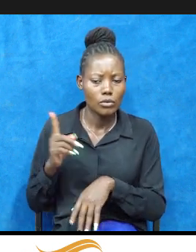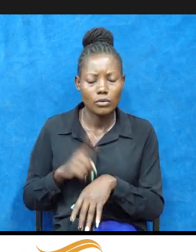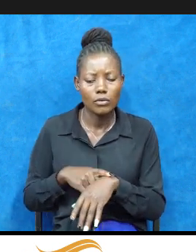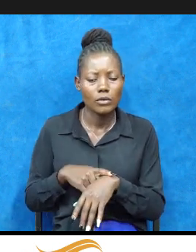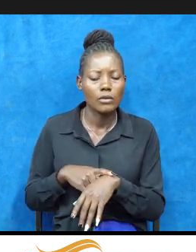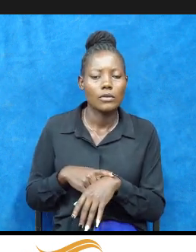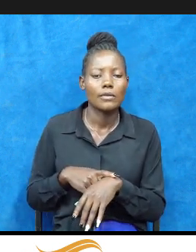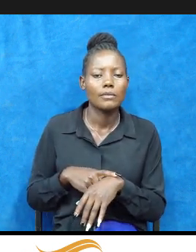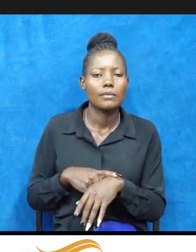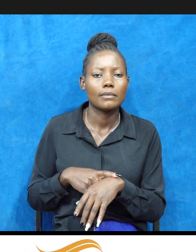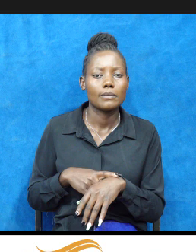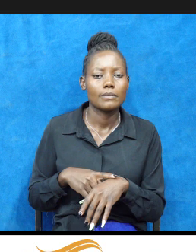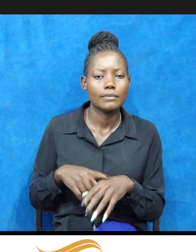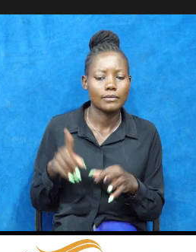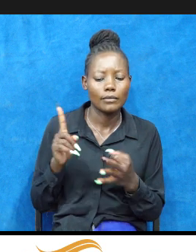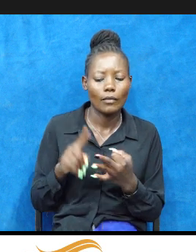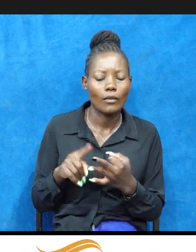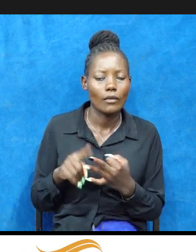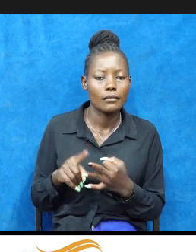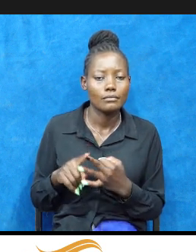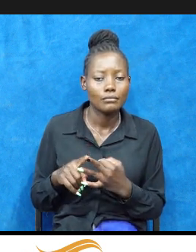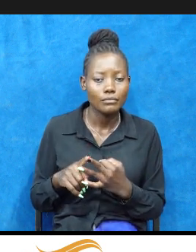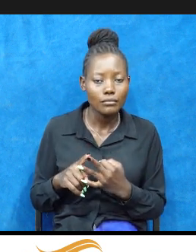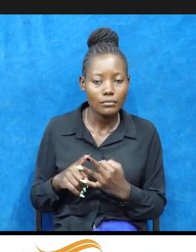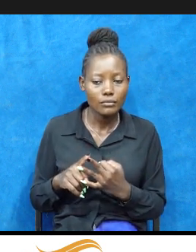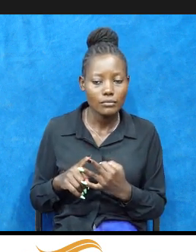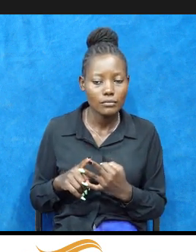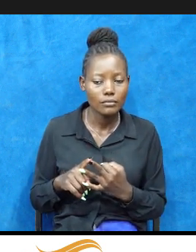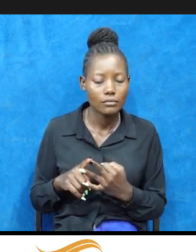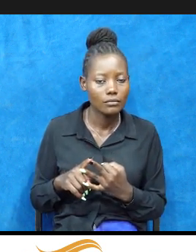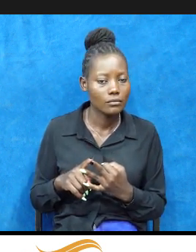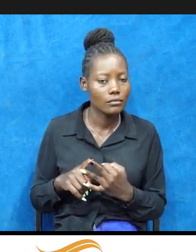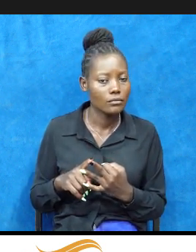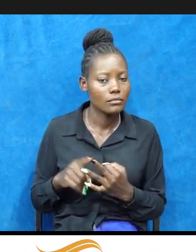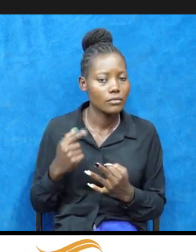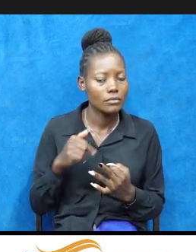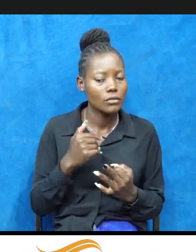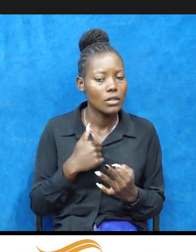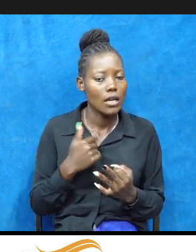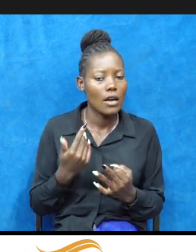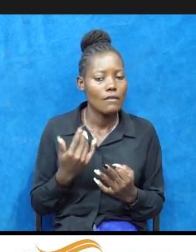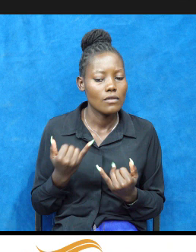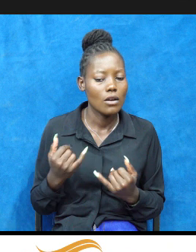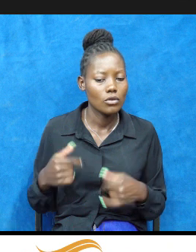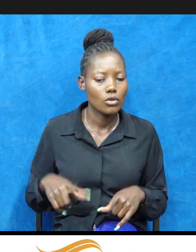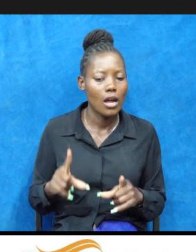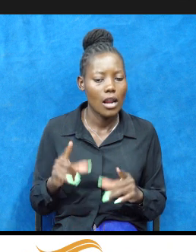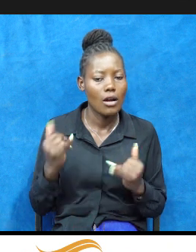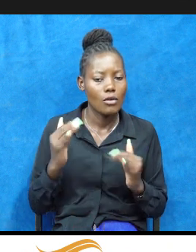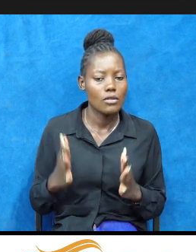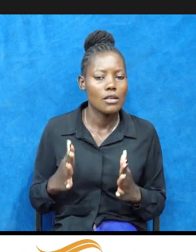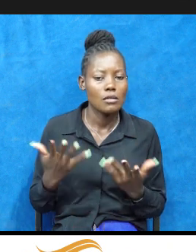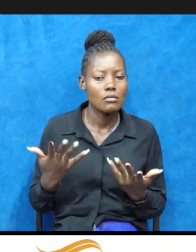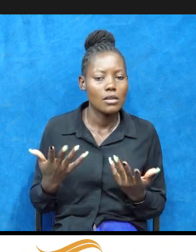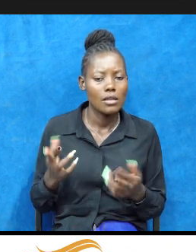place. Our third phase. Now, at this point, we're starting to unload a little bit and allow the athlete to freshen up, and we're looking